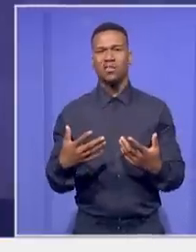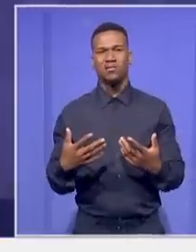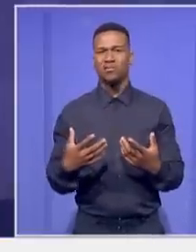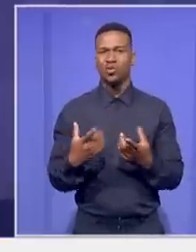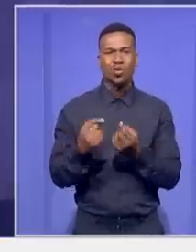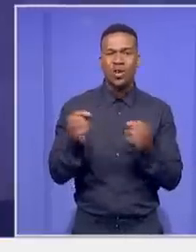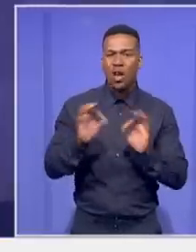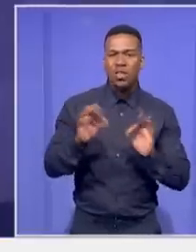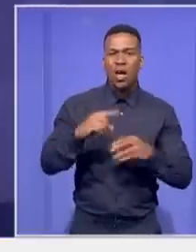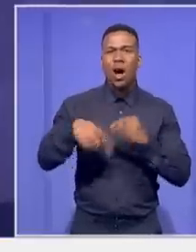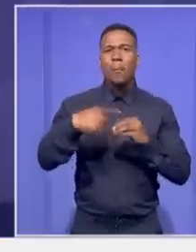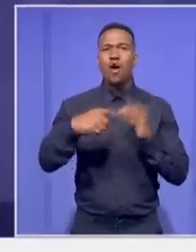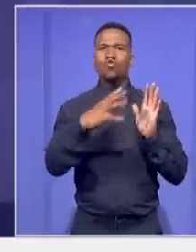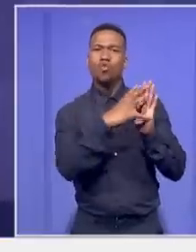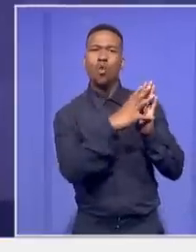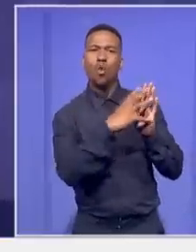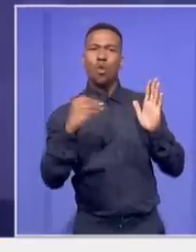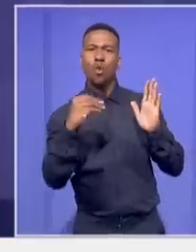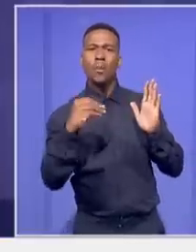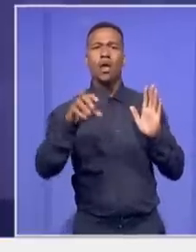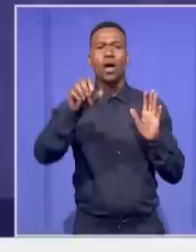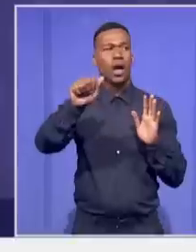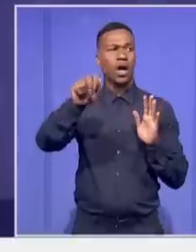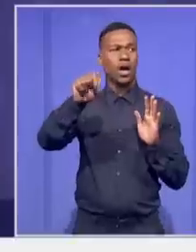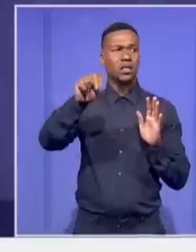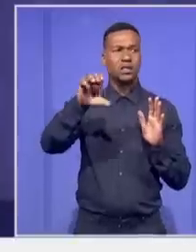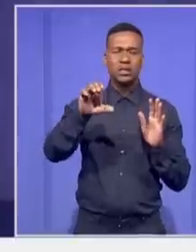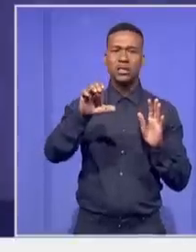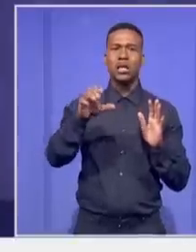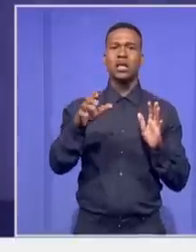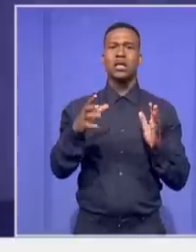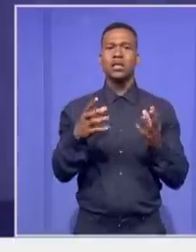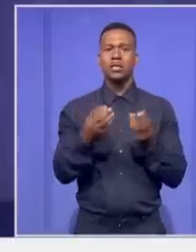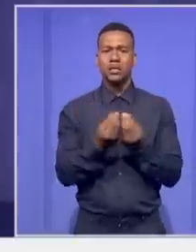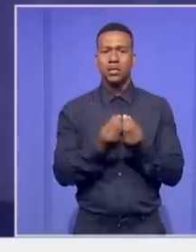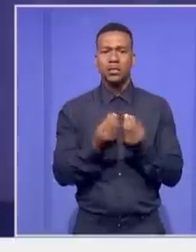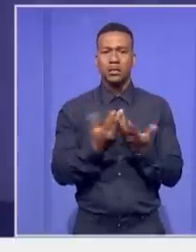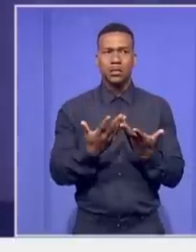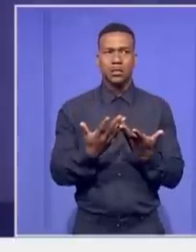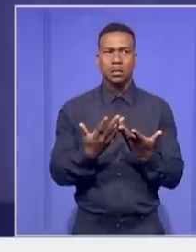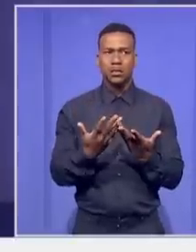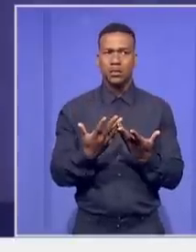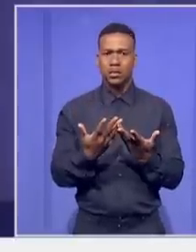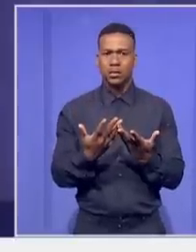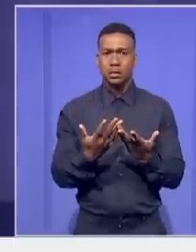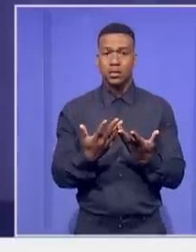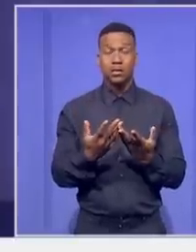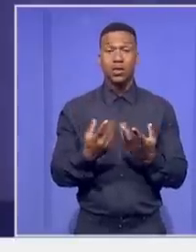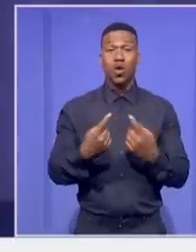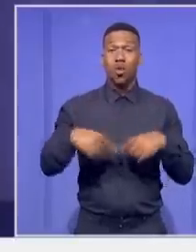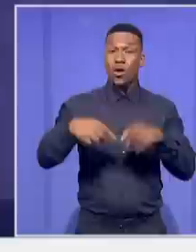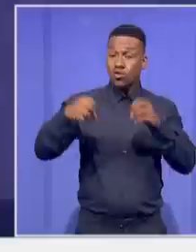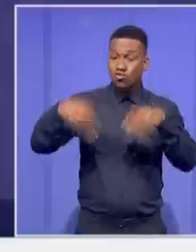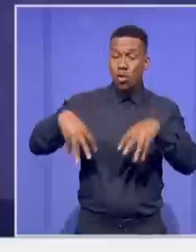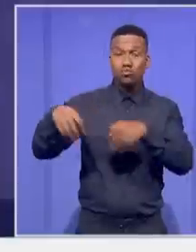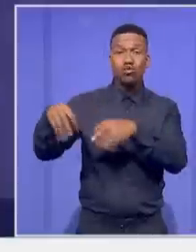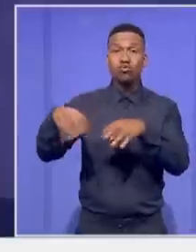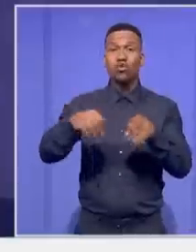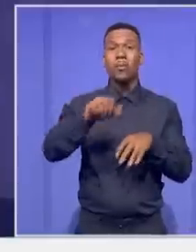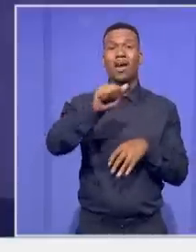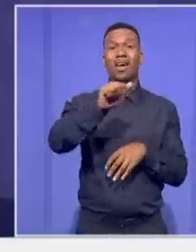race and the ANC's policies on redress. And if we didn't adopt the ANC's stance, we were